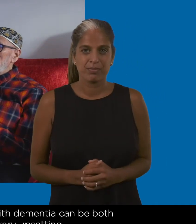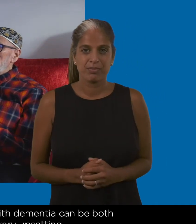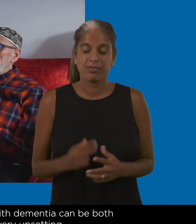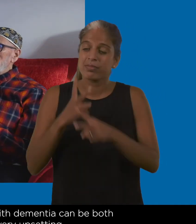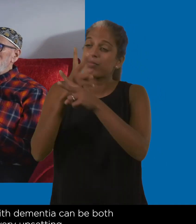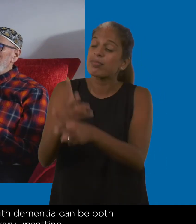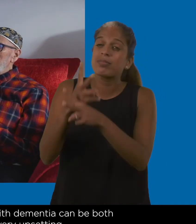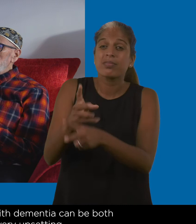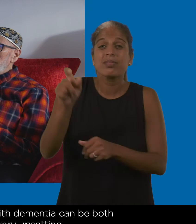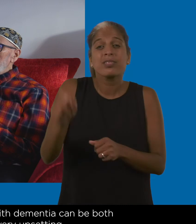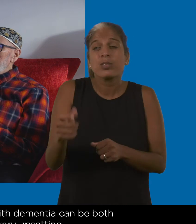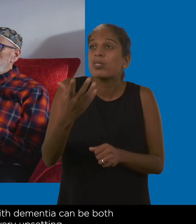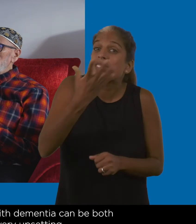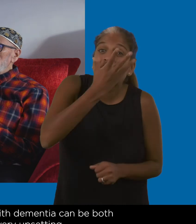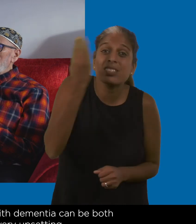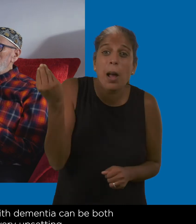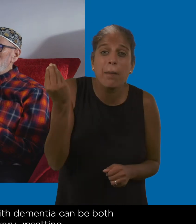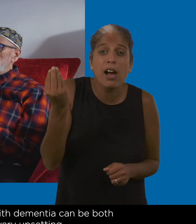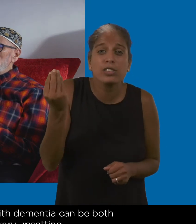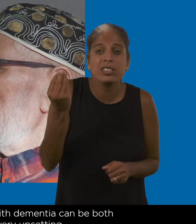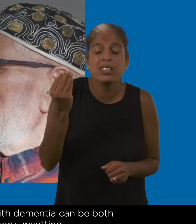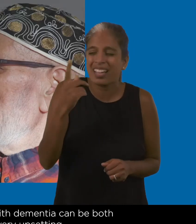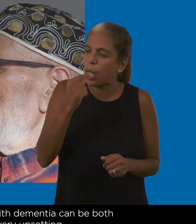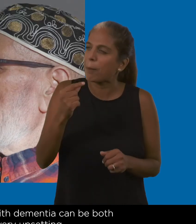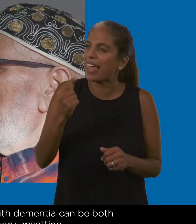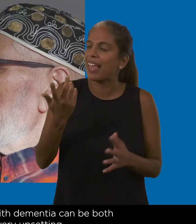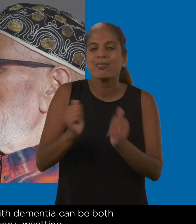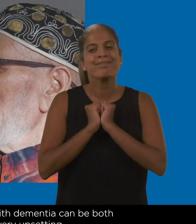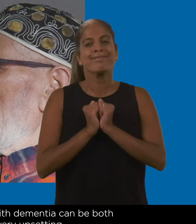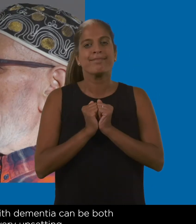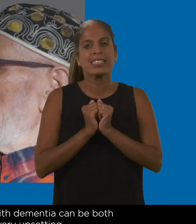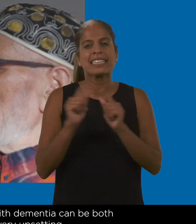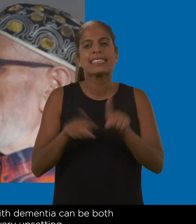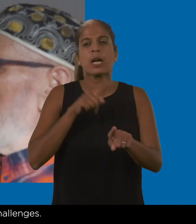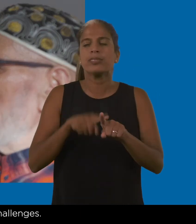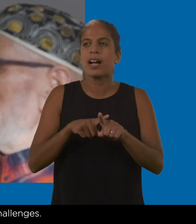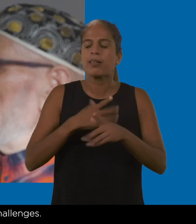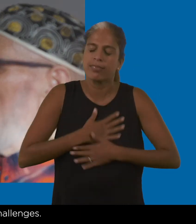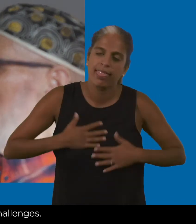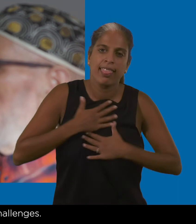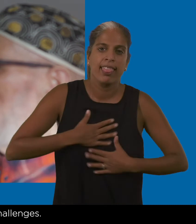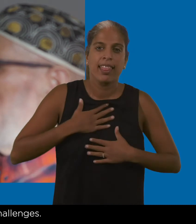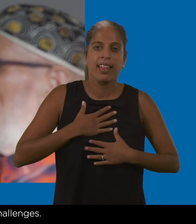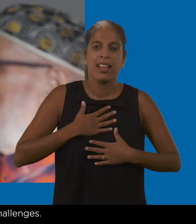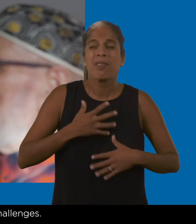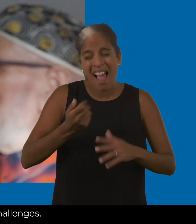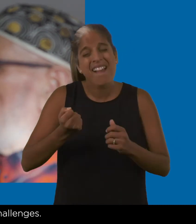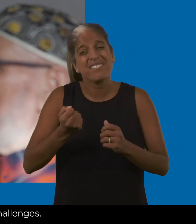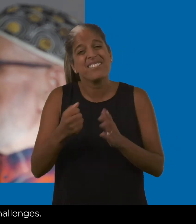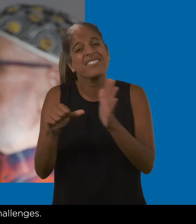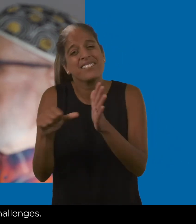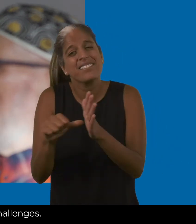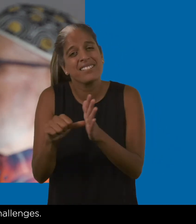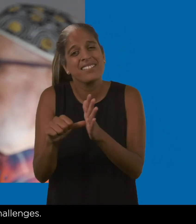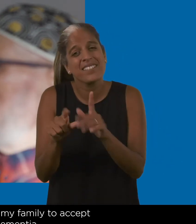Caring for someone with dementia can be both very rewarding and also very upsetting, and it also has its